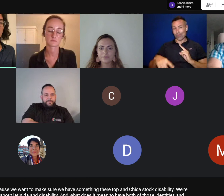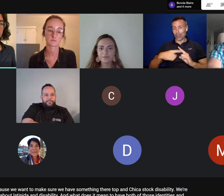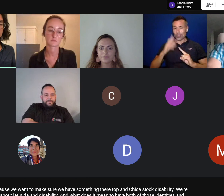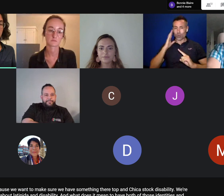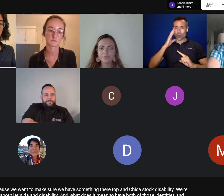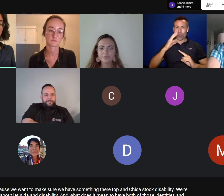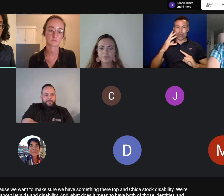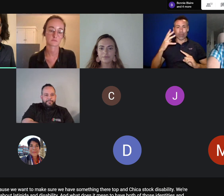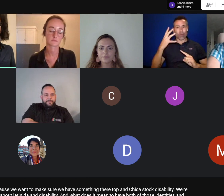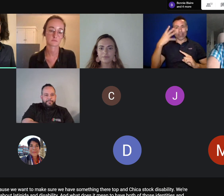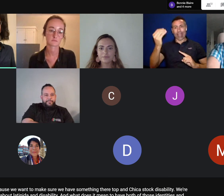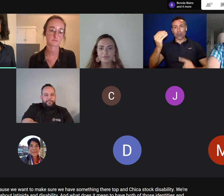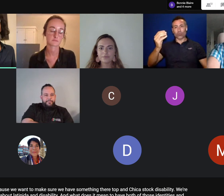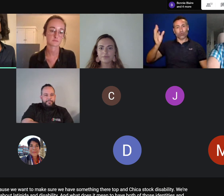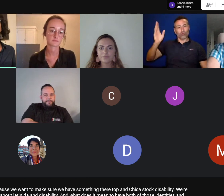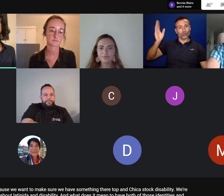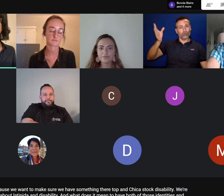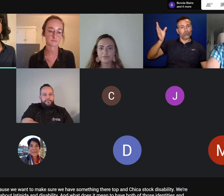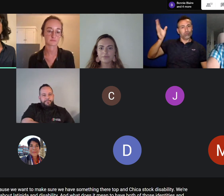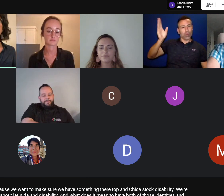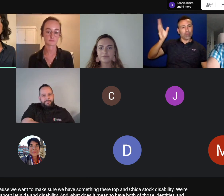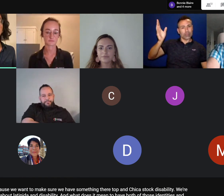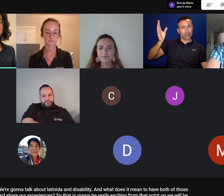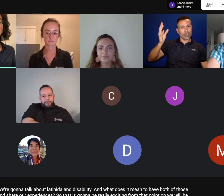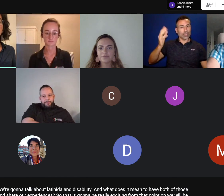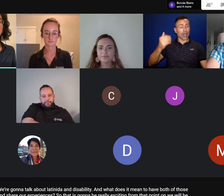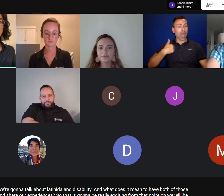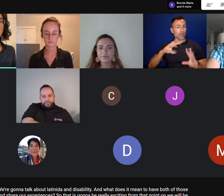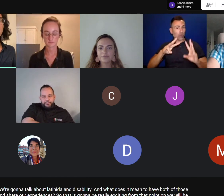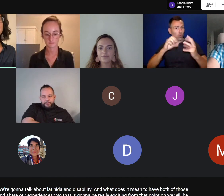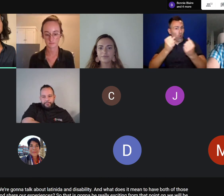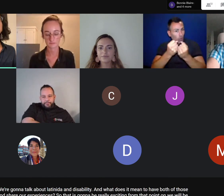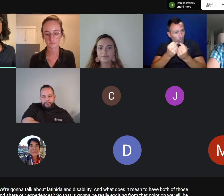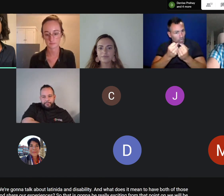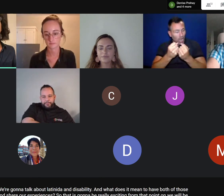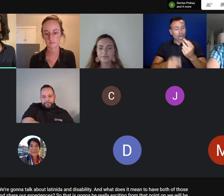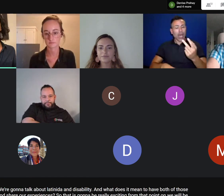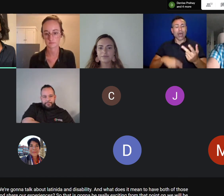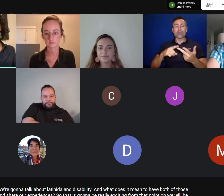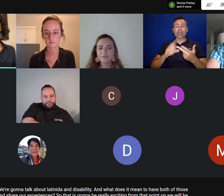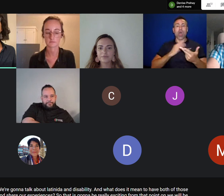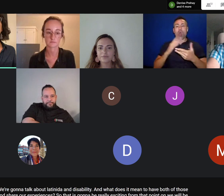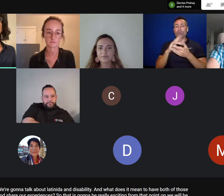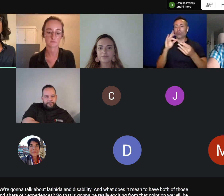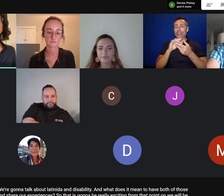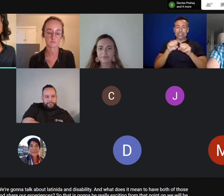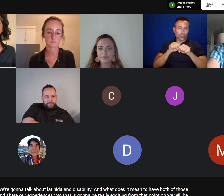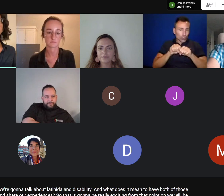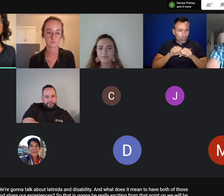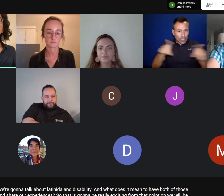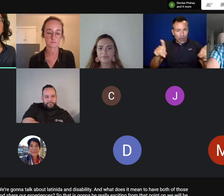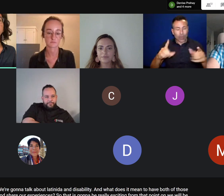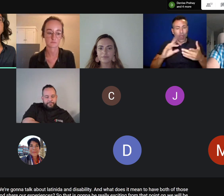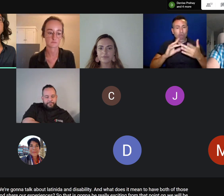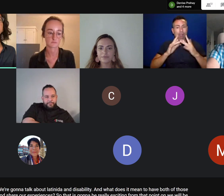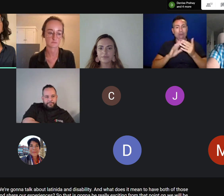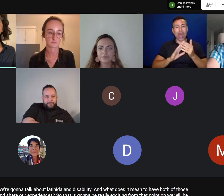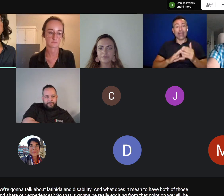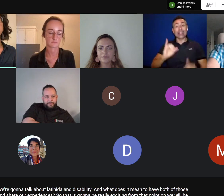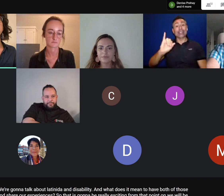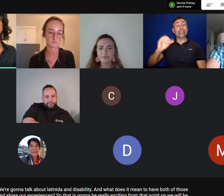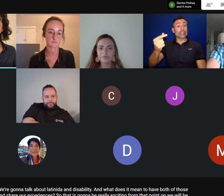speaking, offering workshops, sharing our message online. On Instagram, we are always sharing